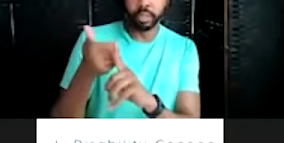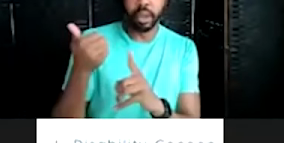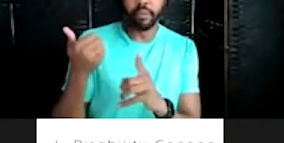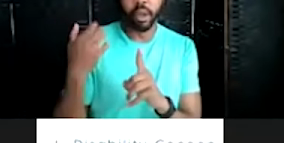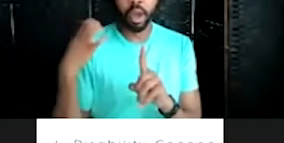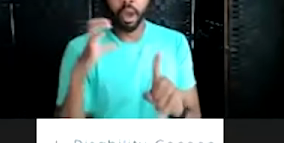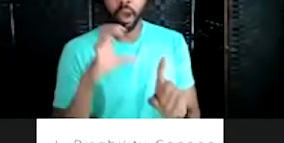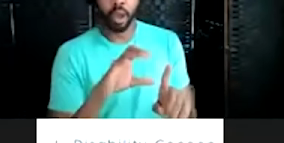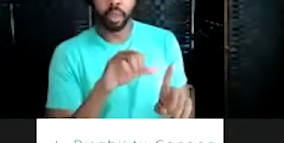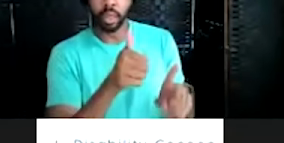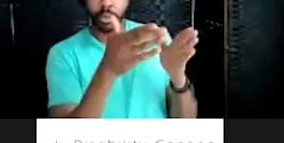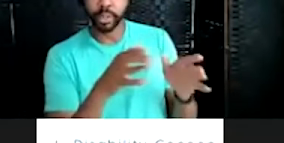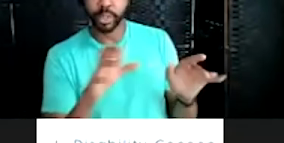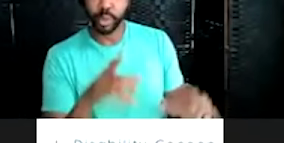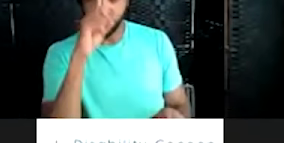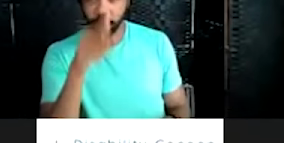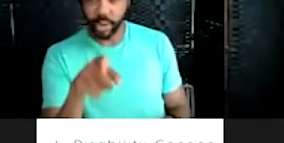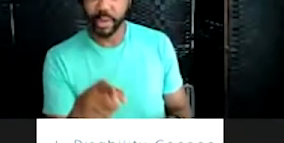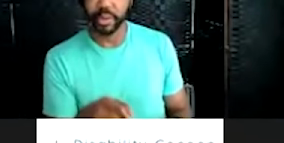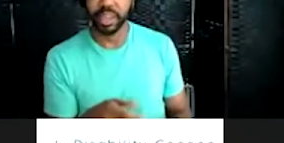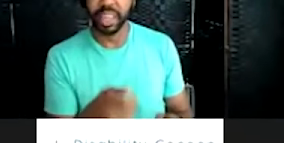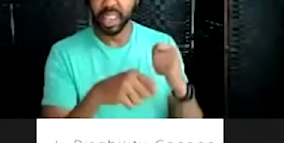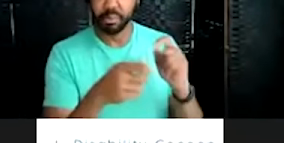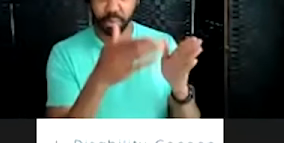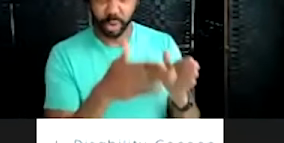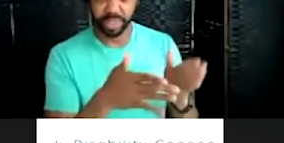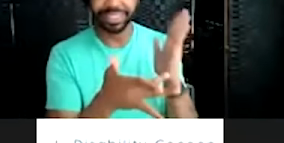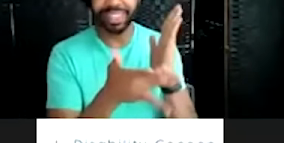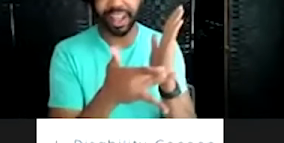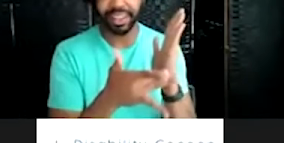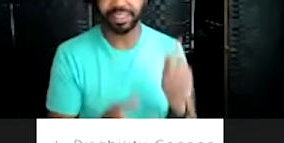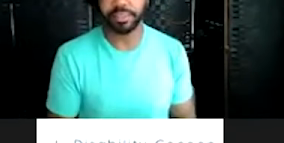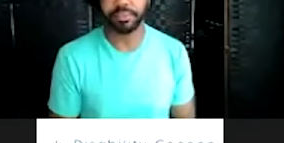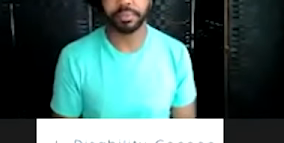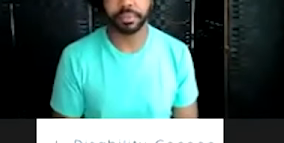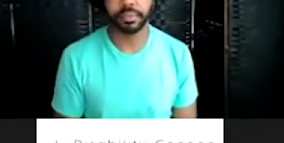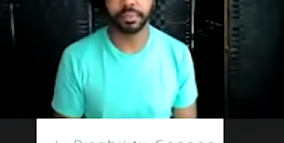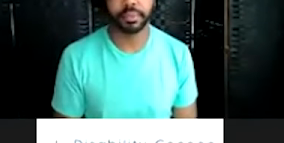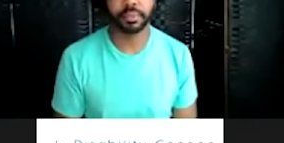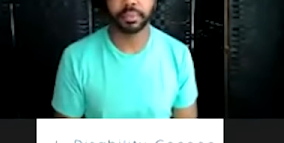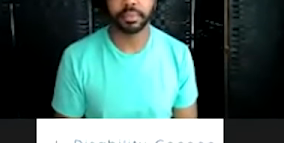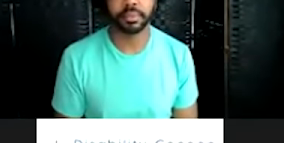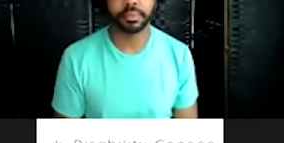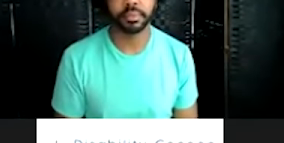technology is working for you instead. So those are how routines can work.